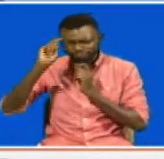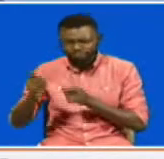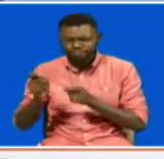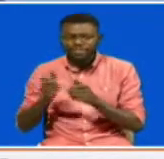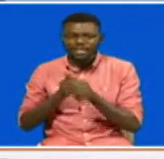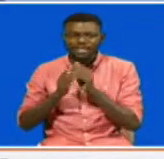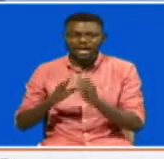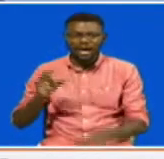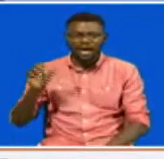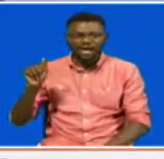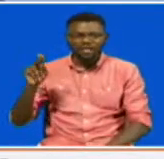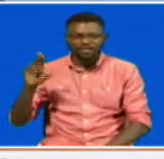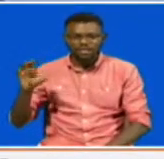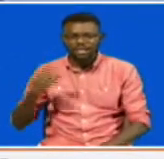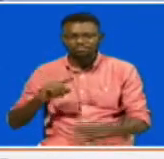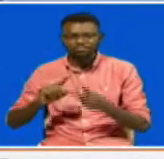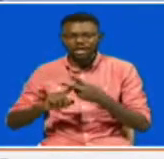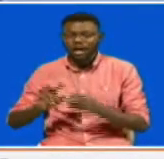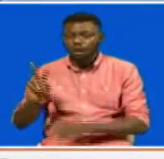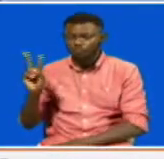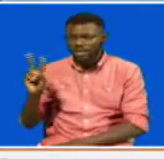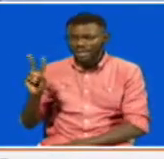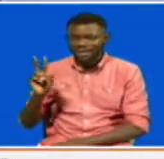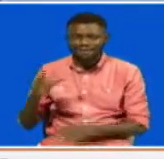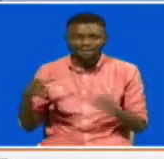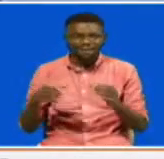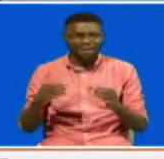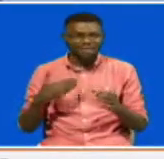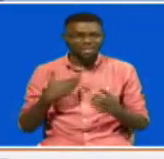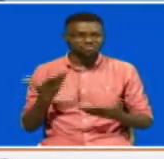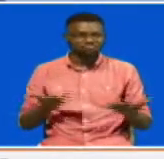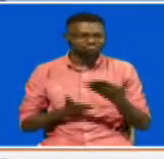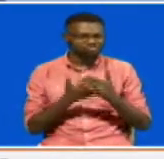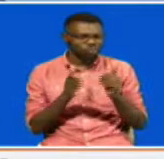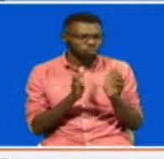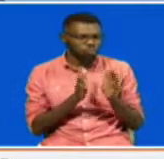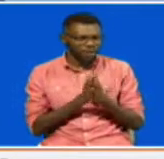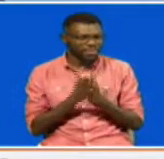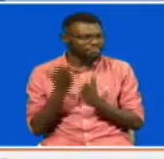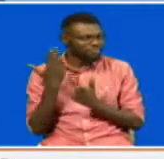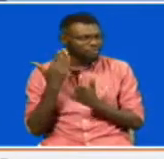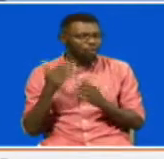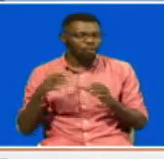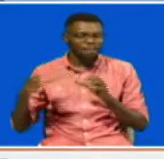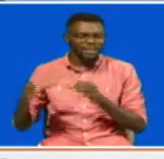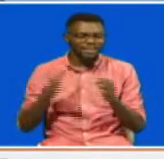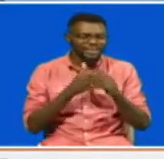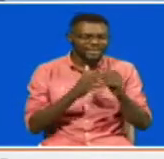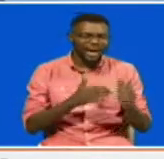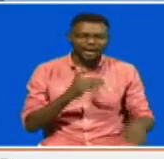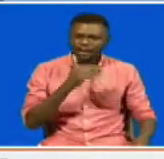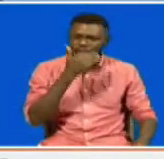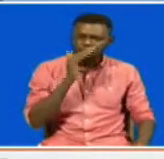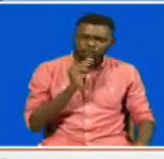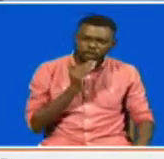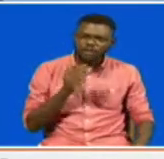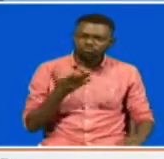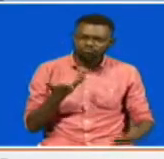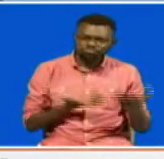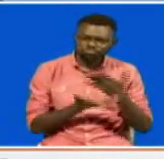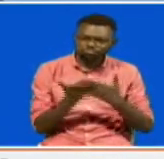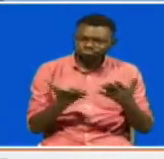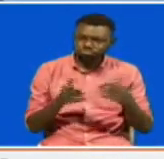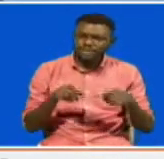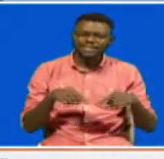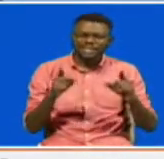Ford Kenya. I had a conversation with my former party leader, Honorable Musalia Mudavadi, before I made this move. I consulted him.